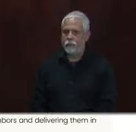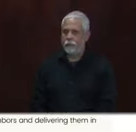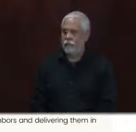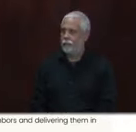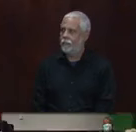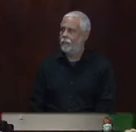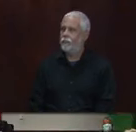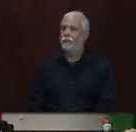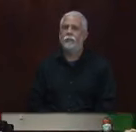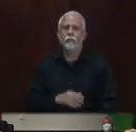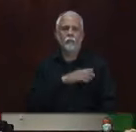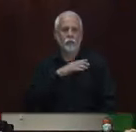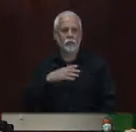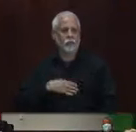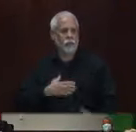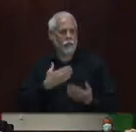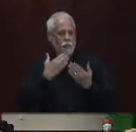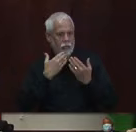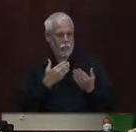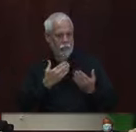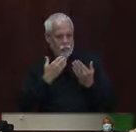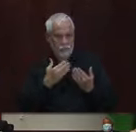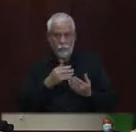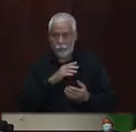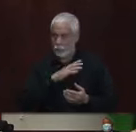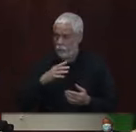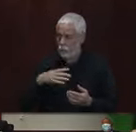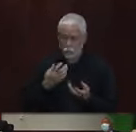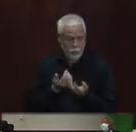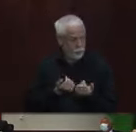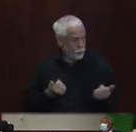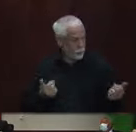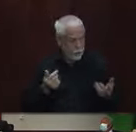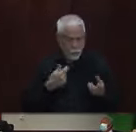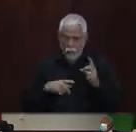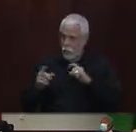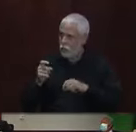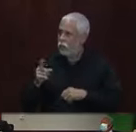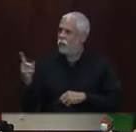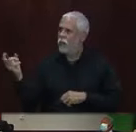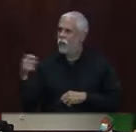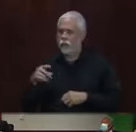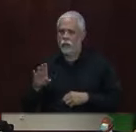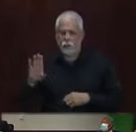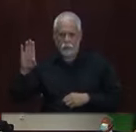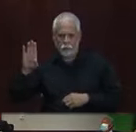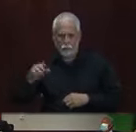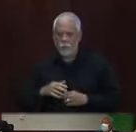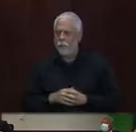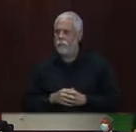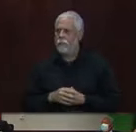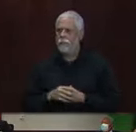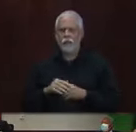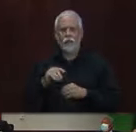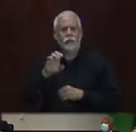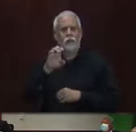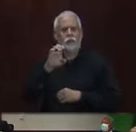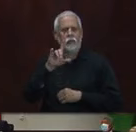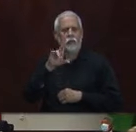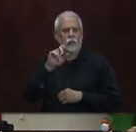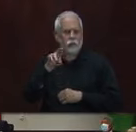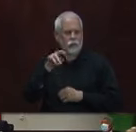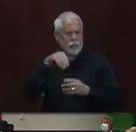All right, thank you. Commissioners, are there any questions? I'd like to ask a question if I could. Yeah. About the cluster at the